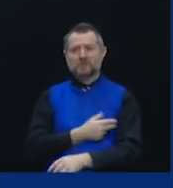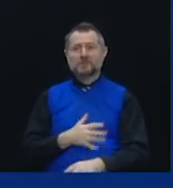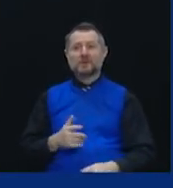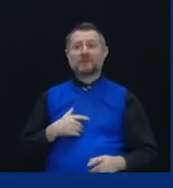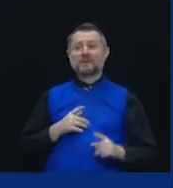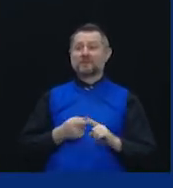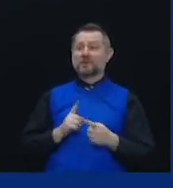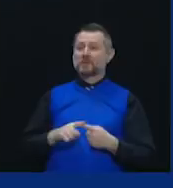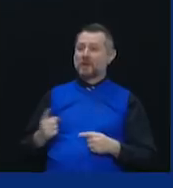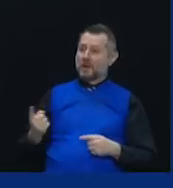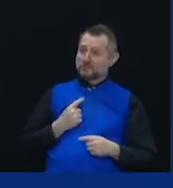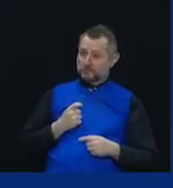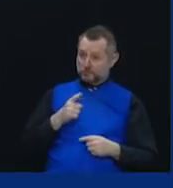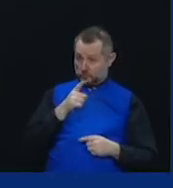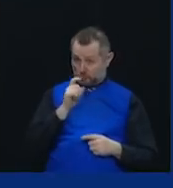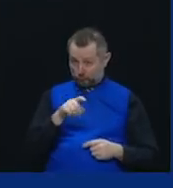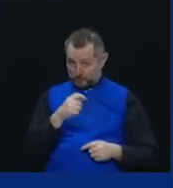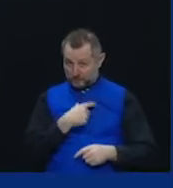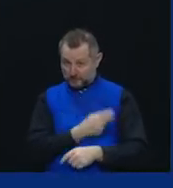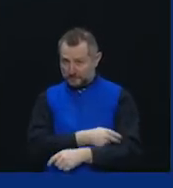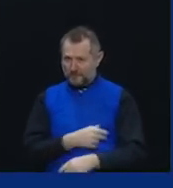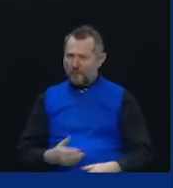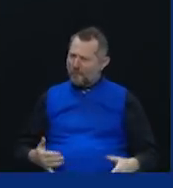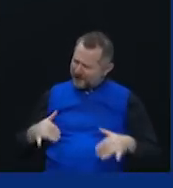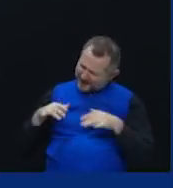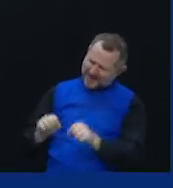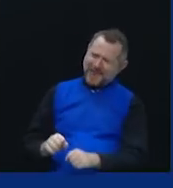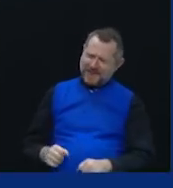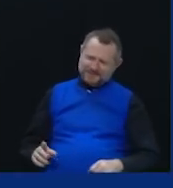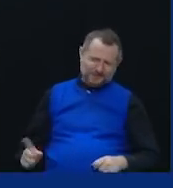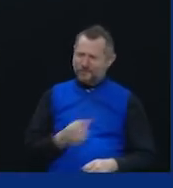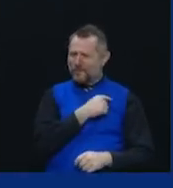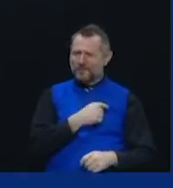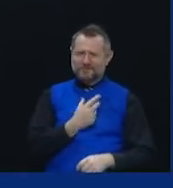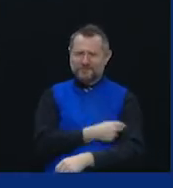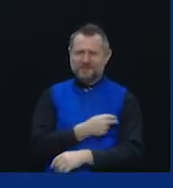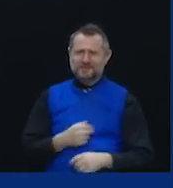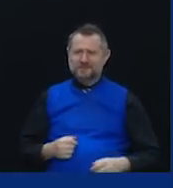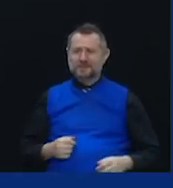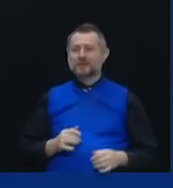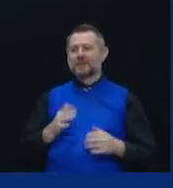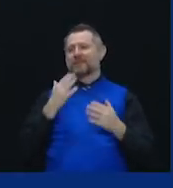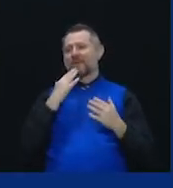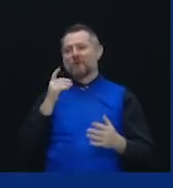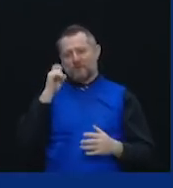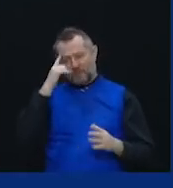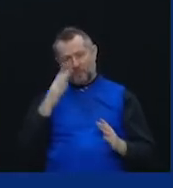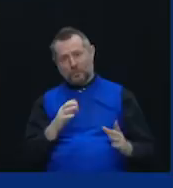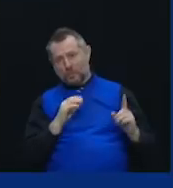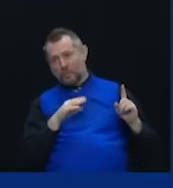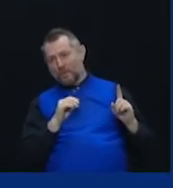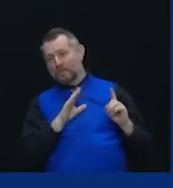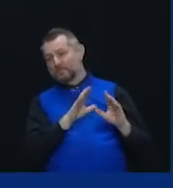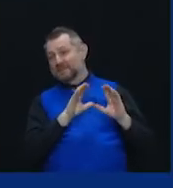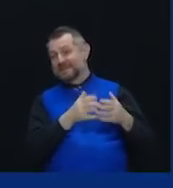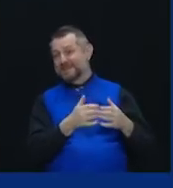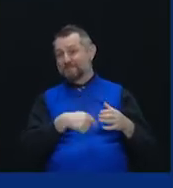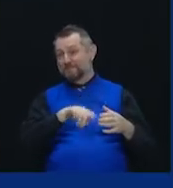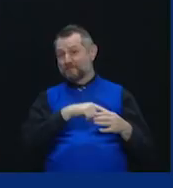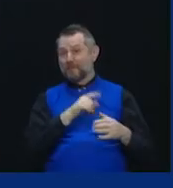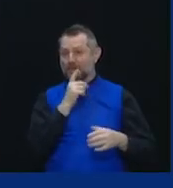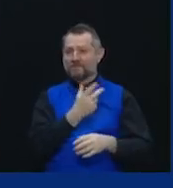they should take the vaccine, I say yes, unequivocally. And thanks to Governor Cuomo and his team, you can get the vaccine all over the